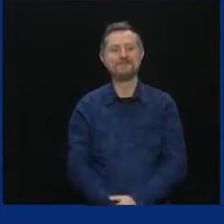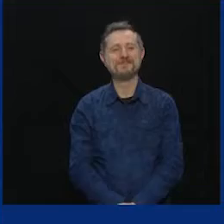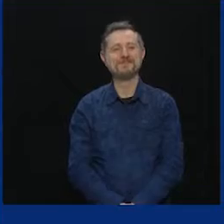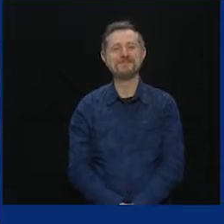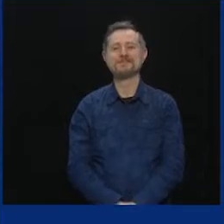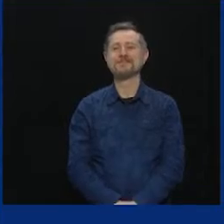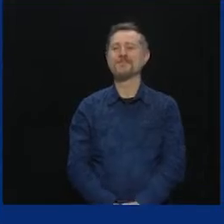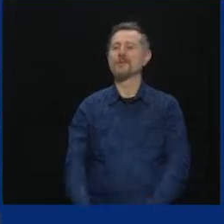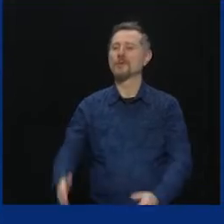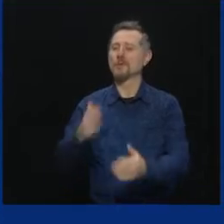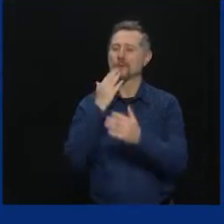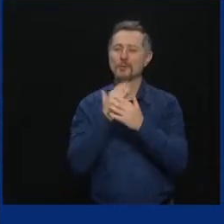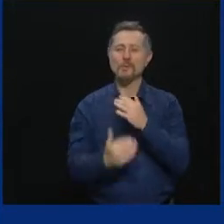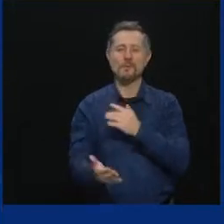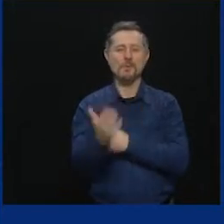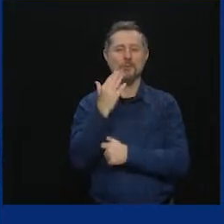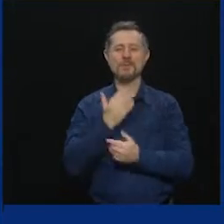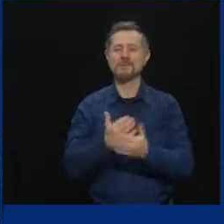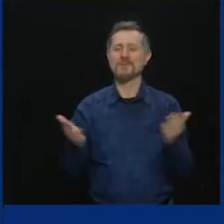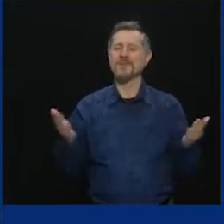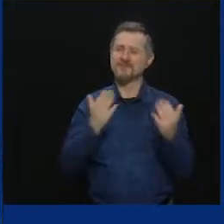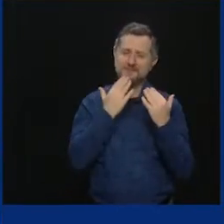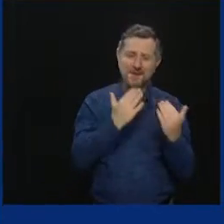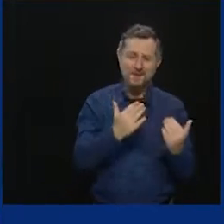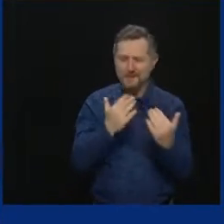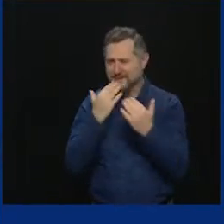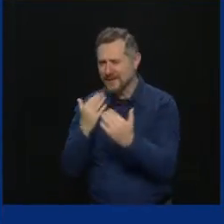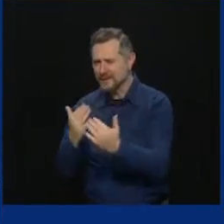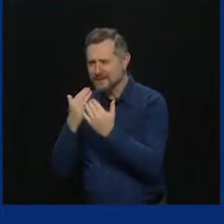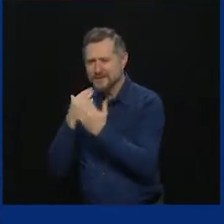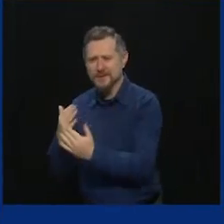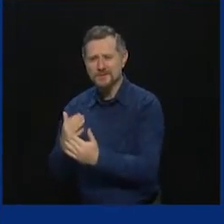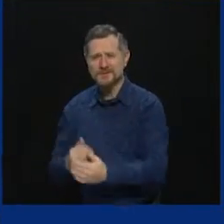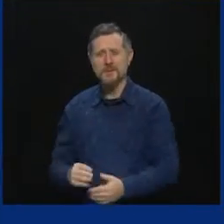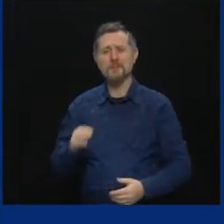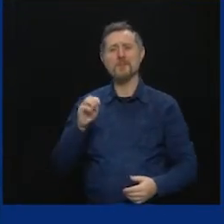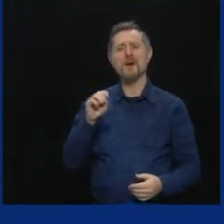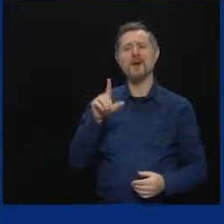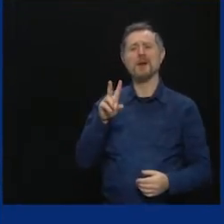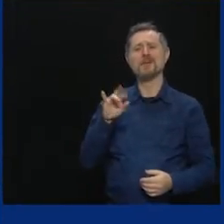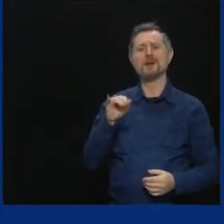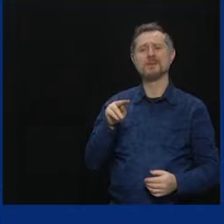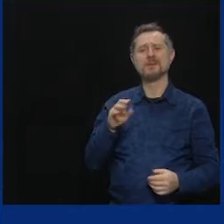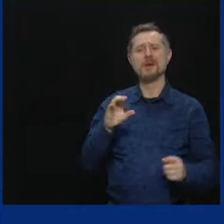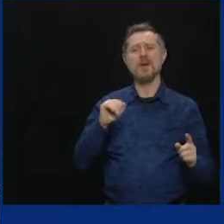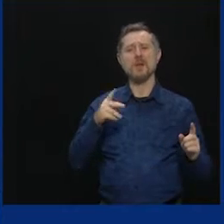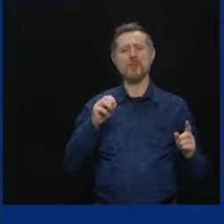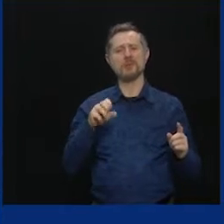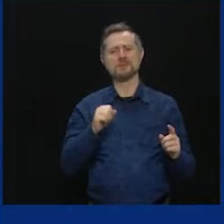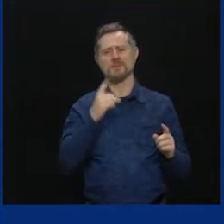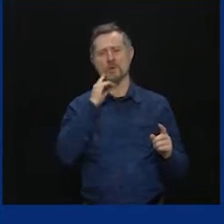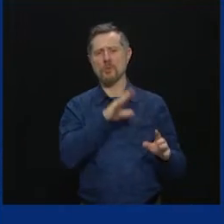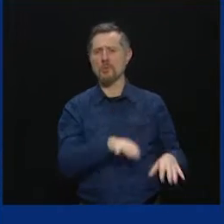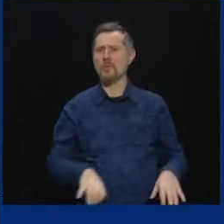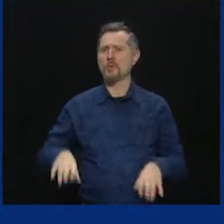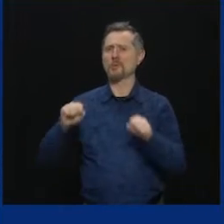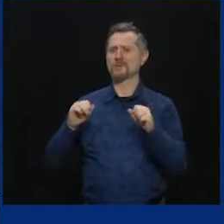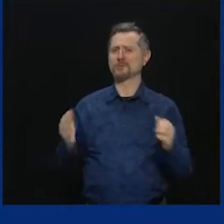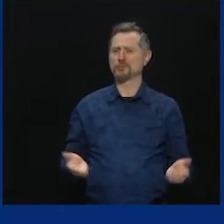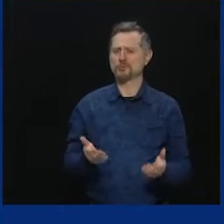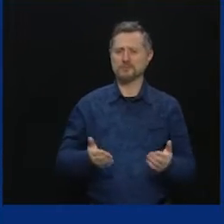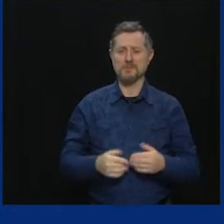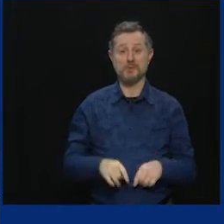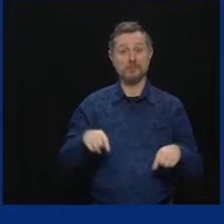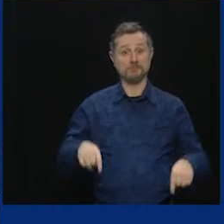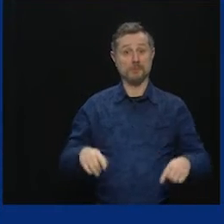Good morning, and thank you, first of all, Melvin Campos, for hosting us here at this site where lives are